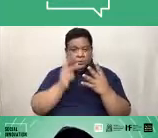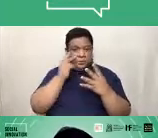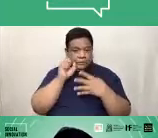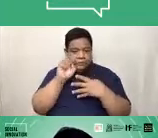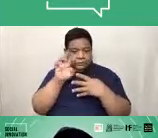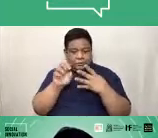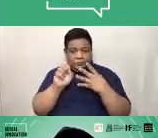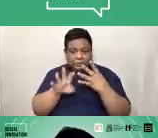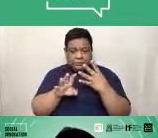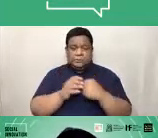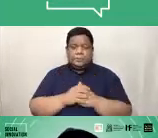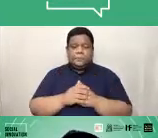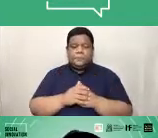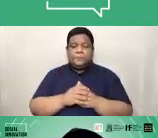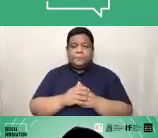individually.